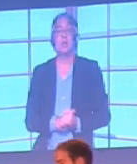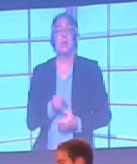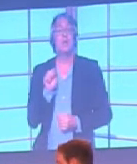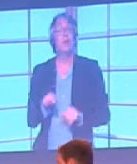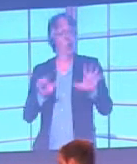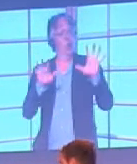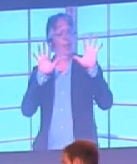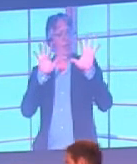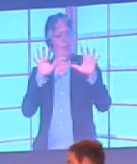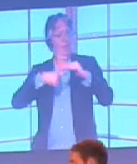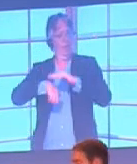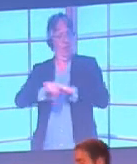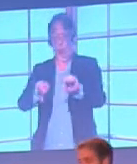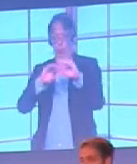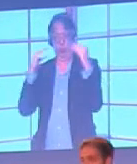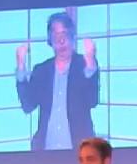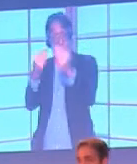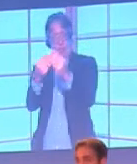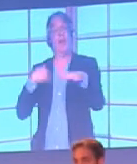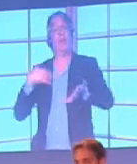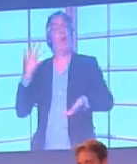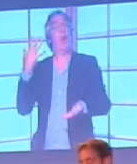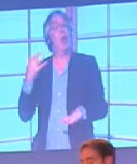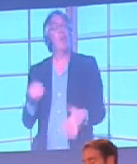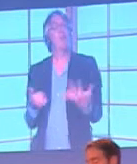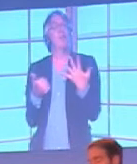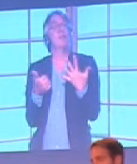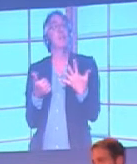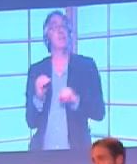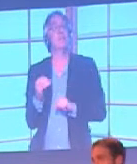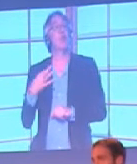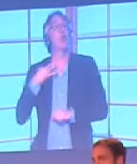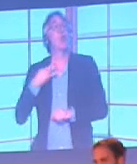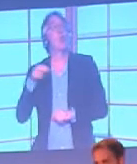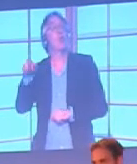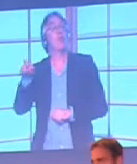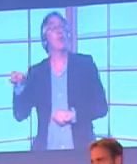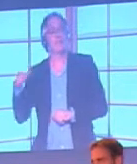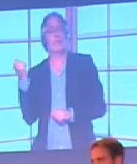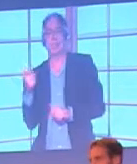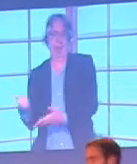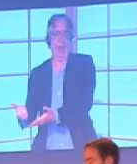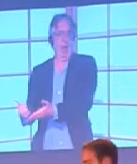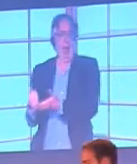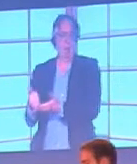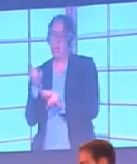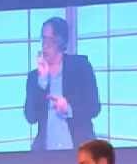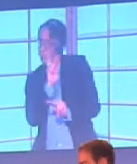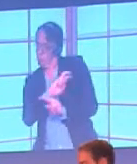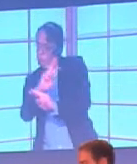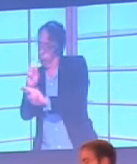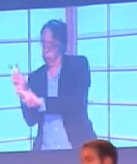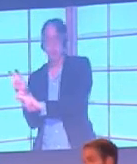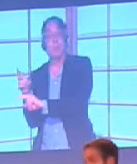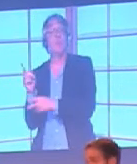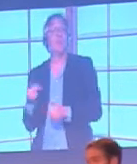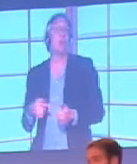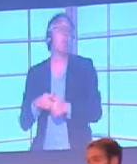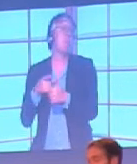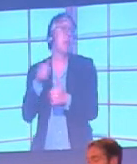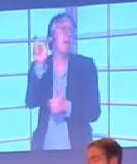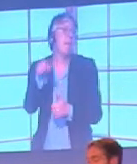to access for all. So there will be people there to help also the audio description, who